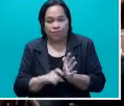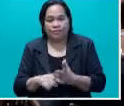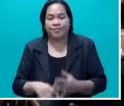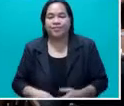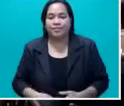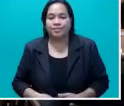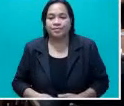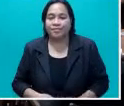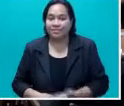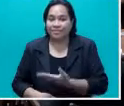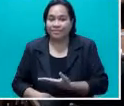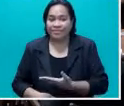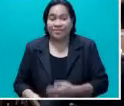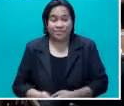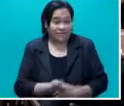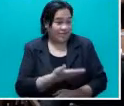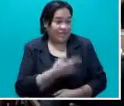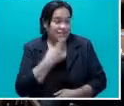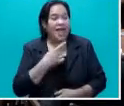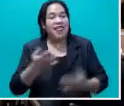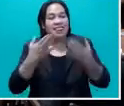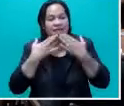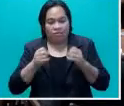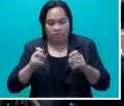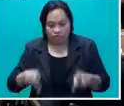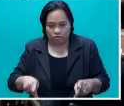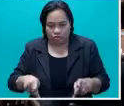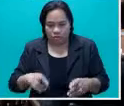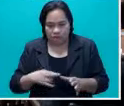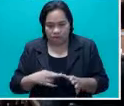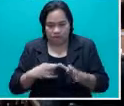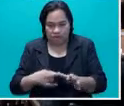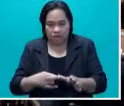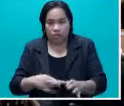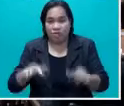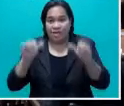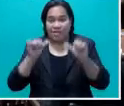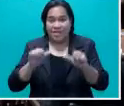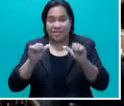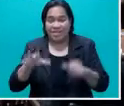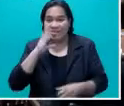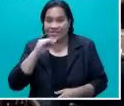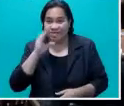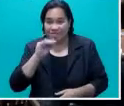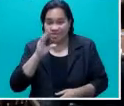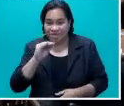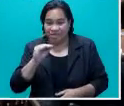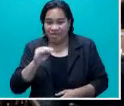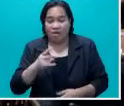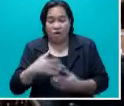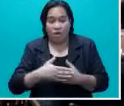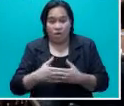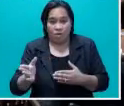Thank you, Honorable Speaker, for the opportunity to respond to His Excellency, the President's address for the